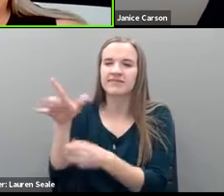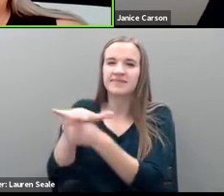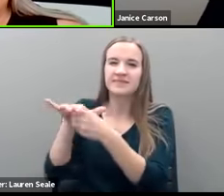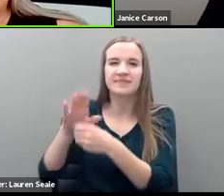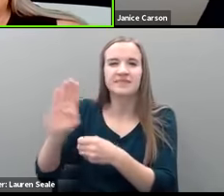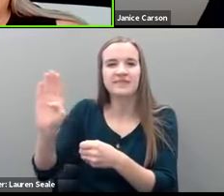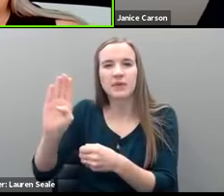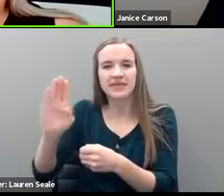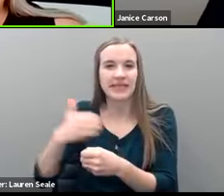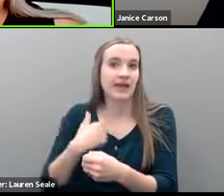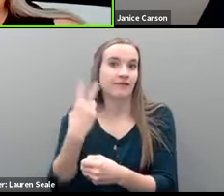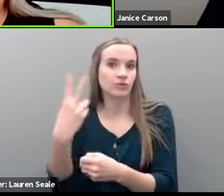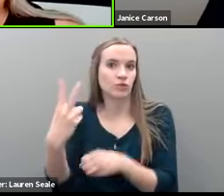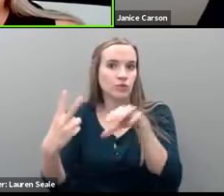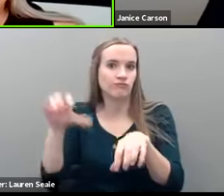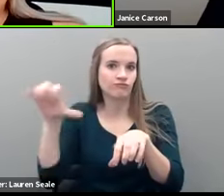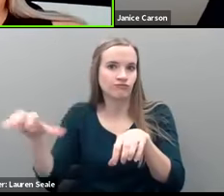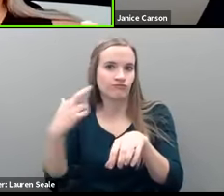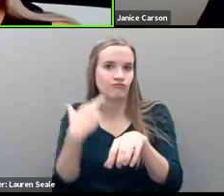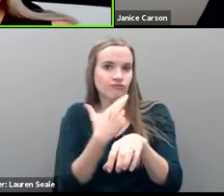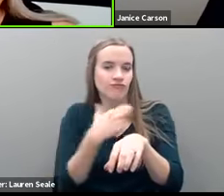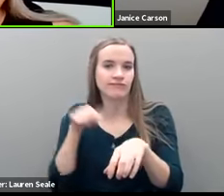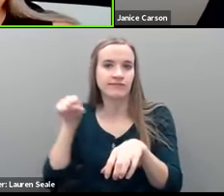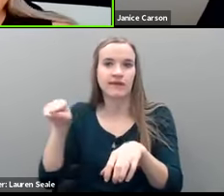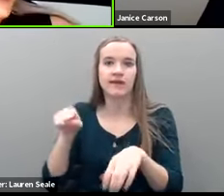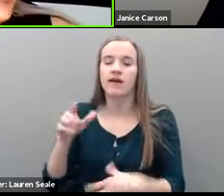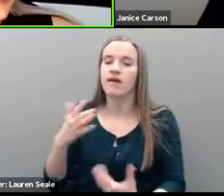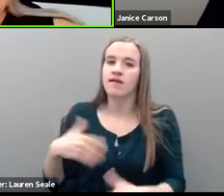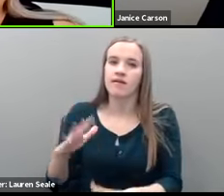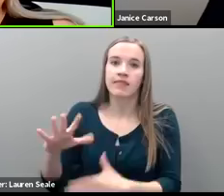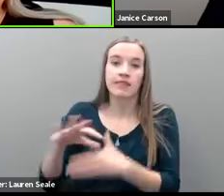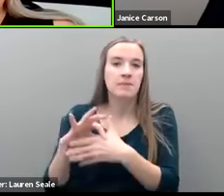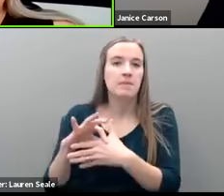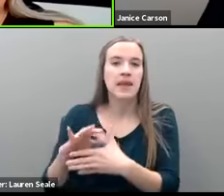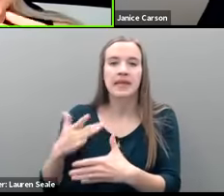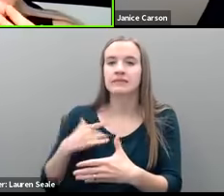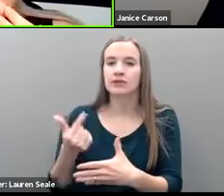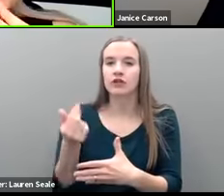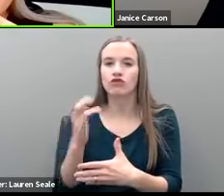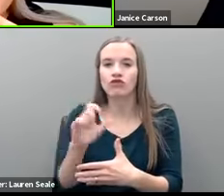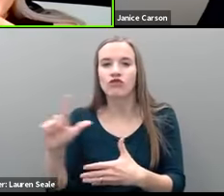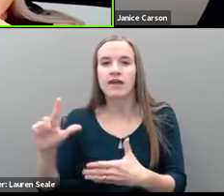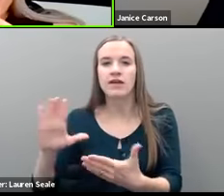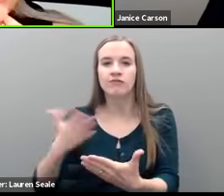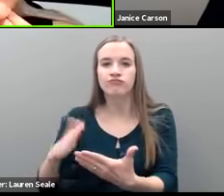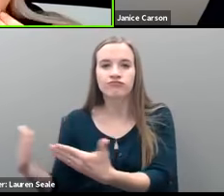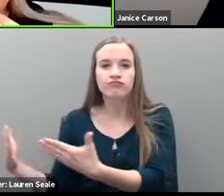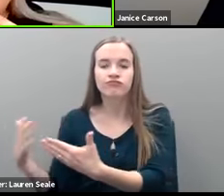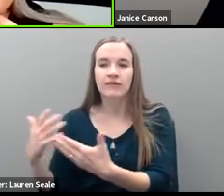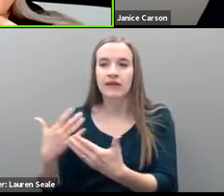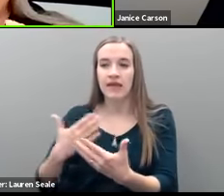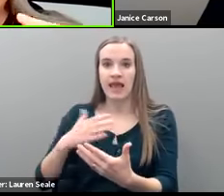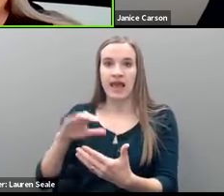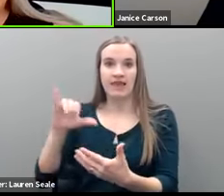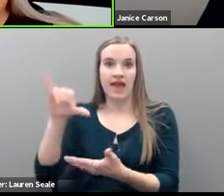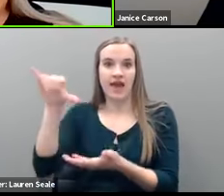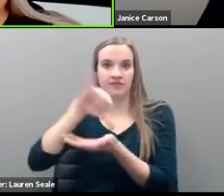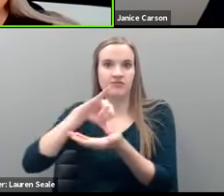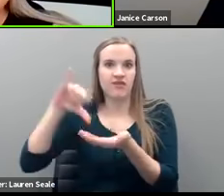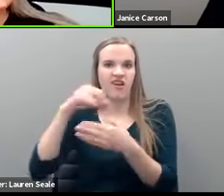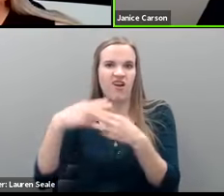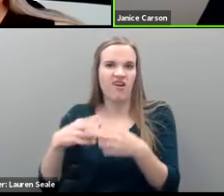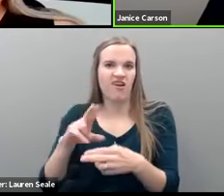two locations, and they make mm, all their meat on the grill. And I get the zesty sauce. It's very good, and nice on